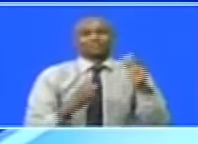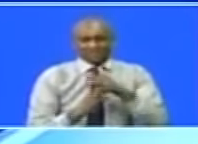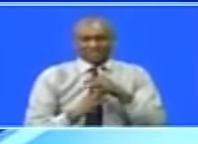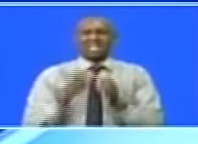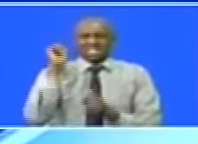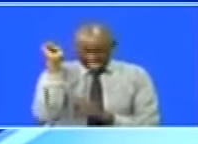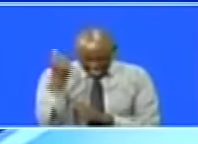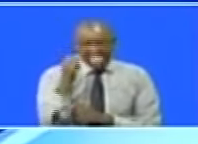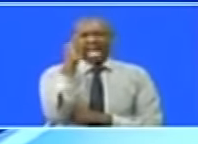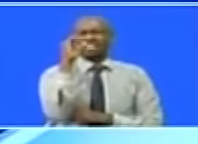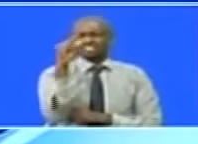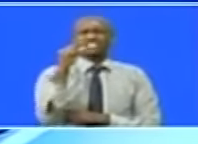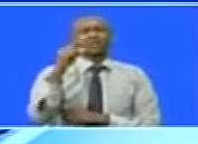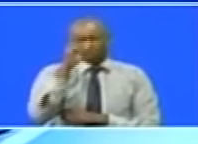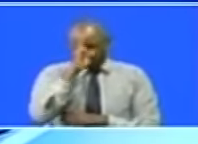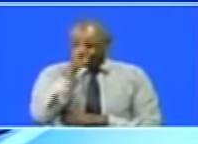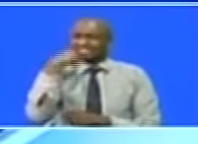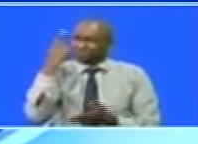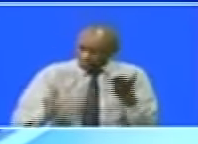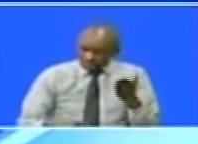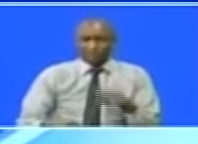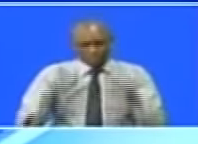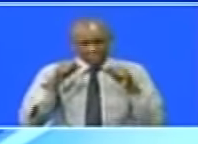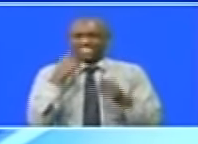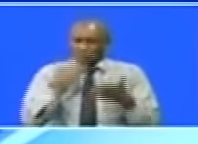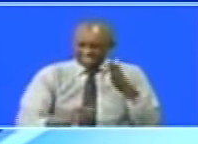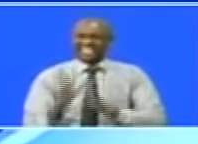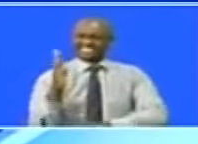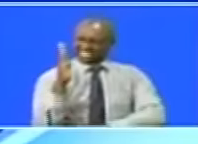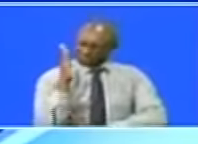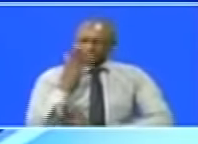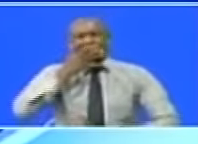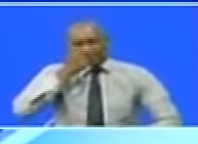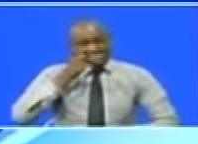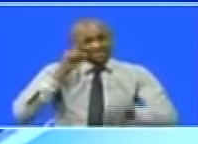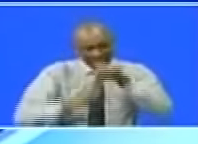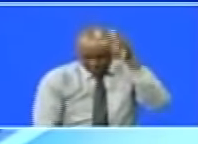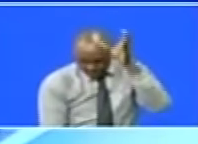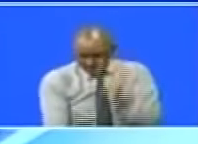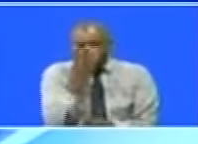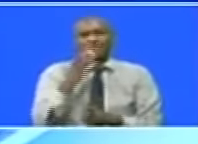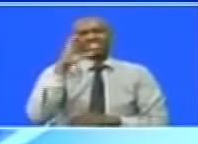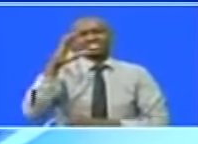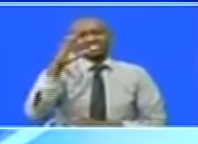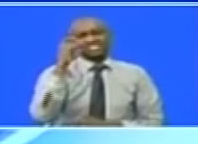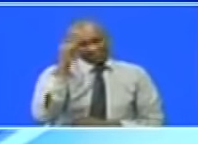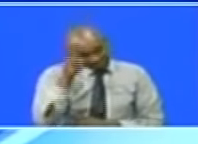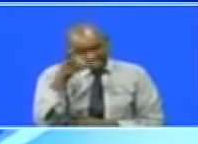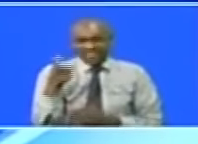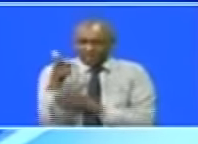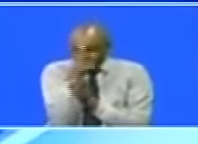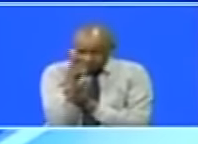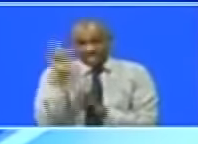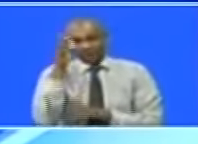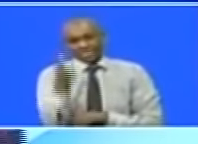Kenyan Inspector General of Police Boinnett has said security has been managed better since the launch of the surveillance system in the capital,